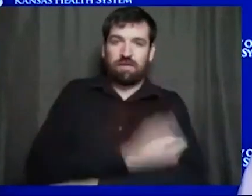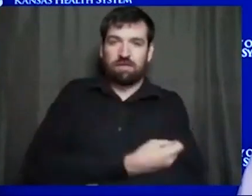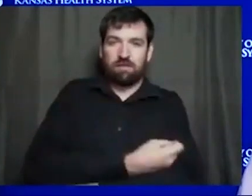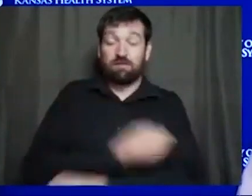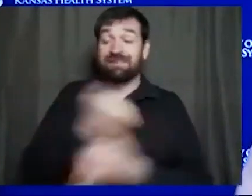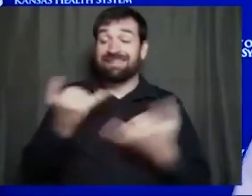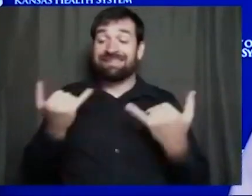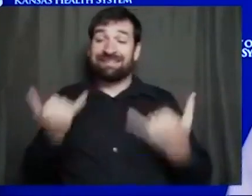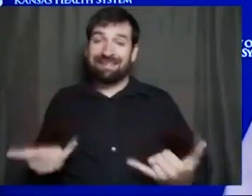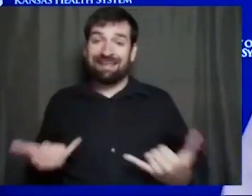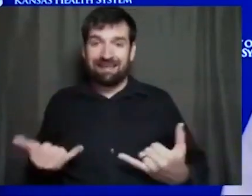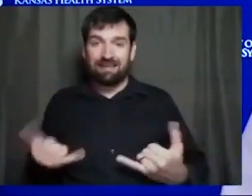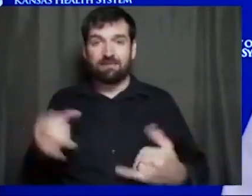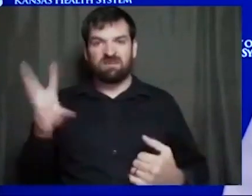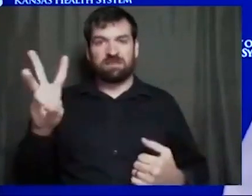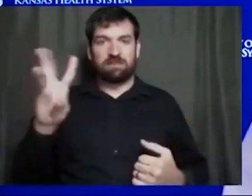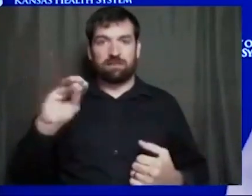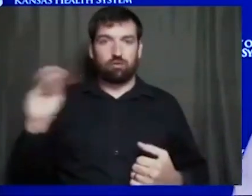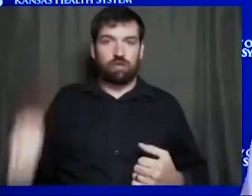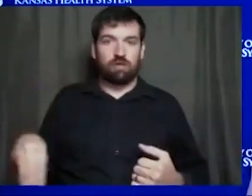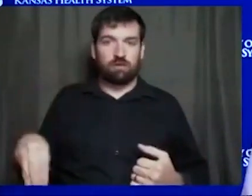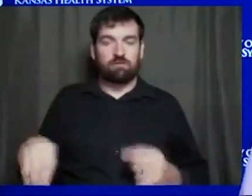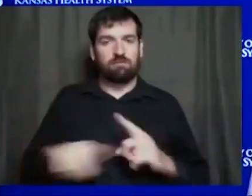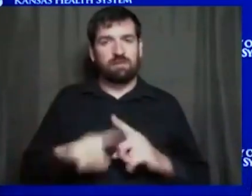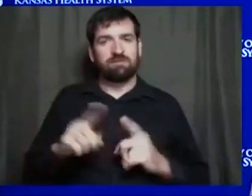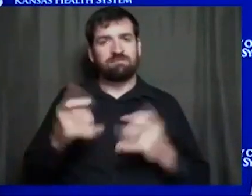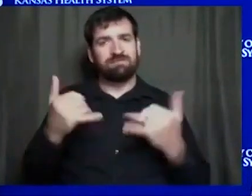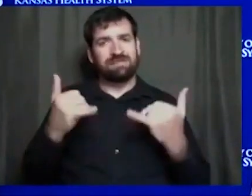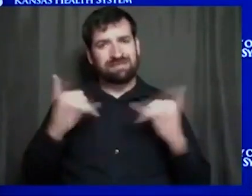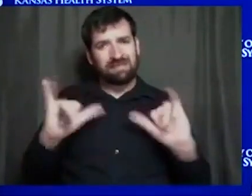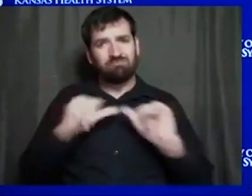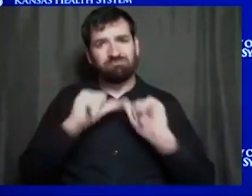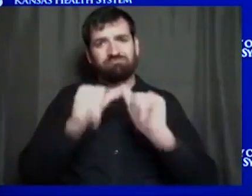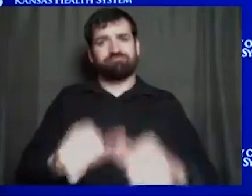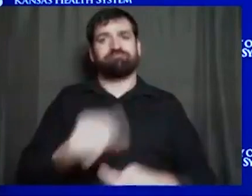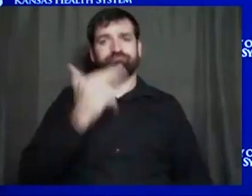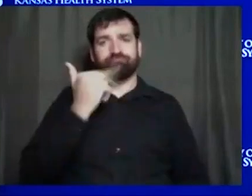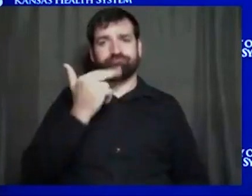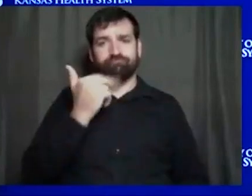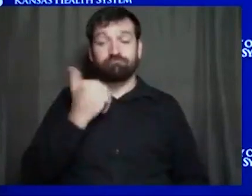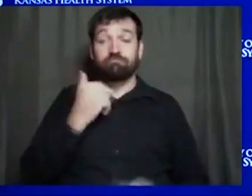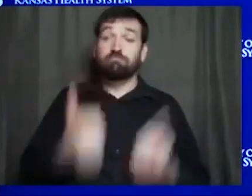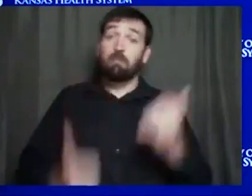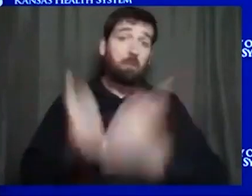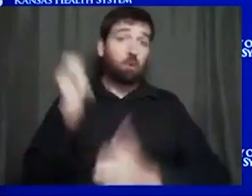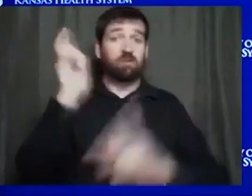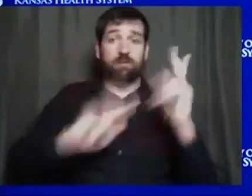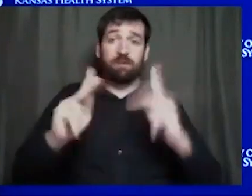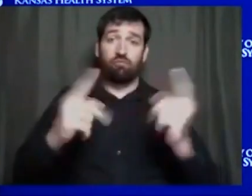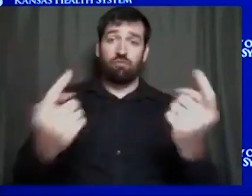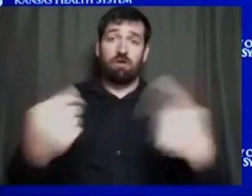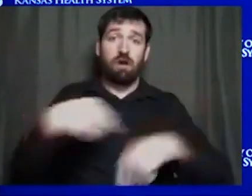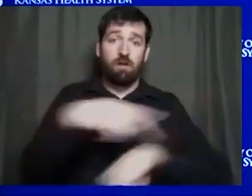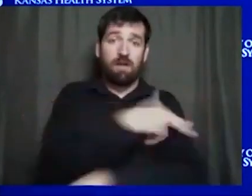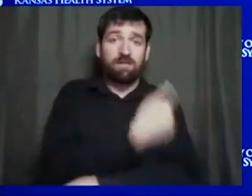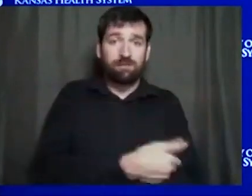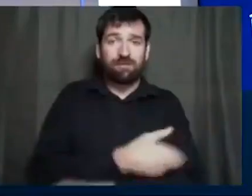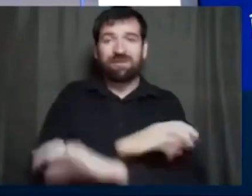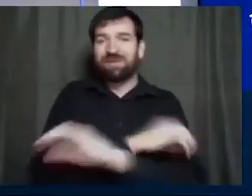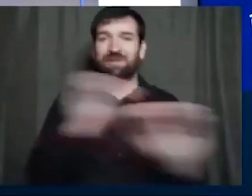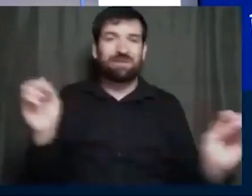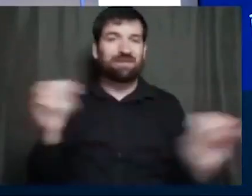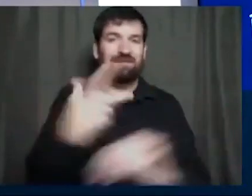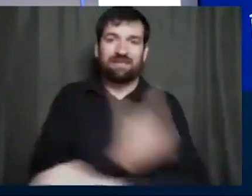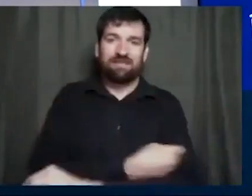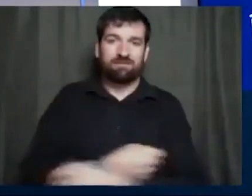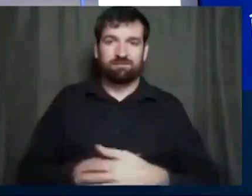6%. It continues to be a small number. The vast majority of people that are coming to the hospital are those that are unvaccinated.